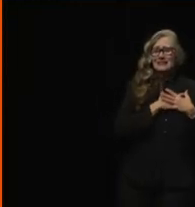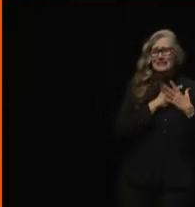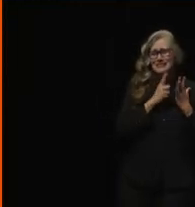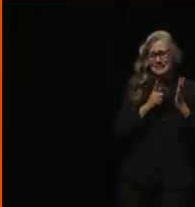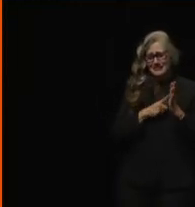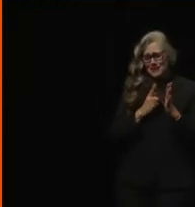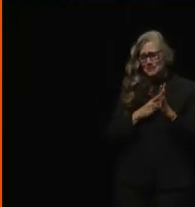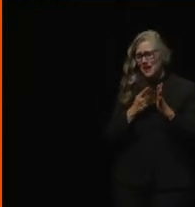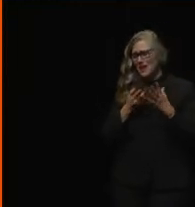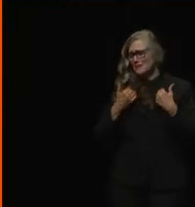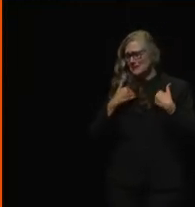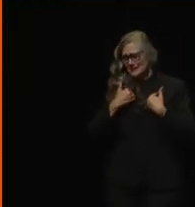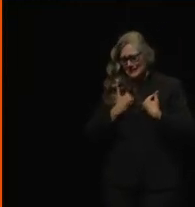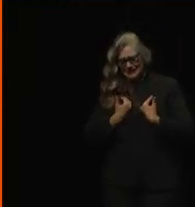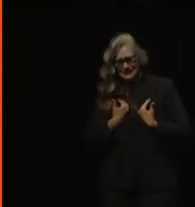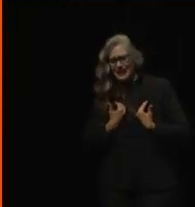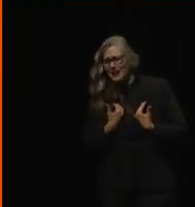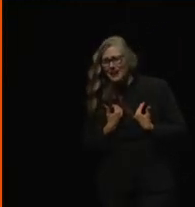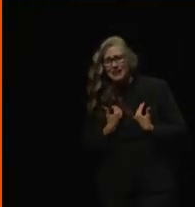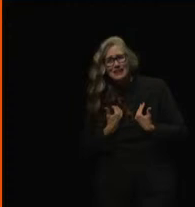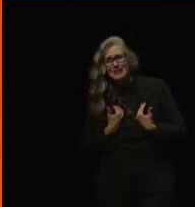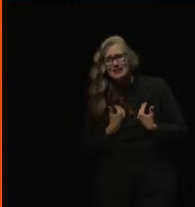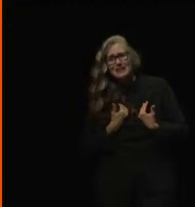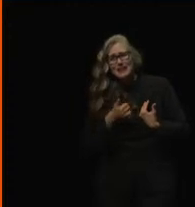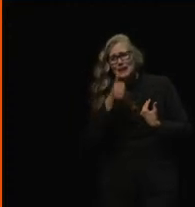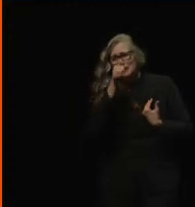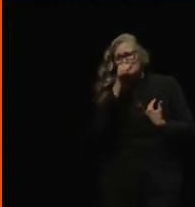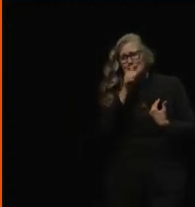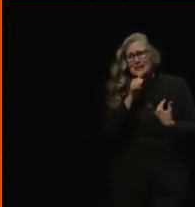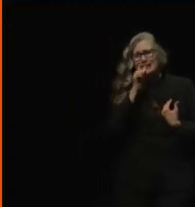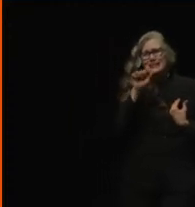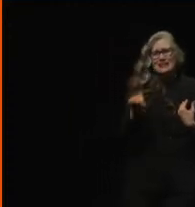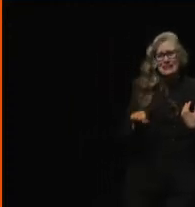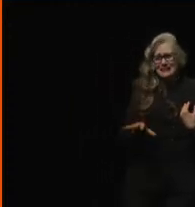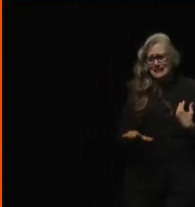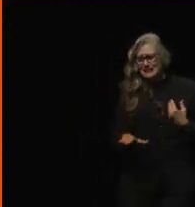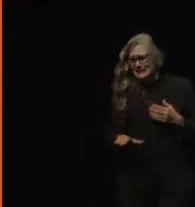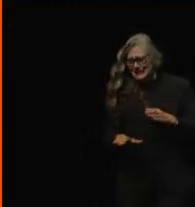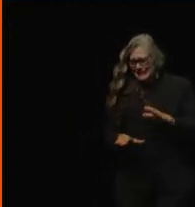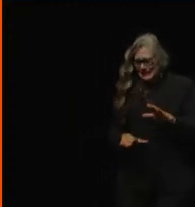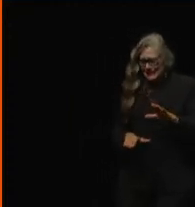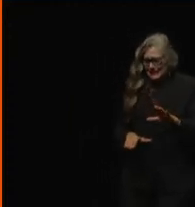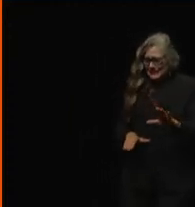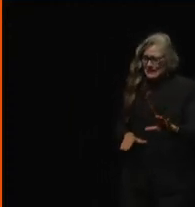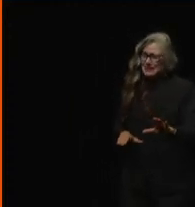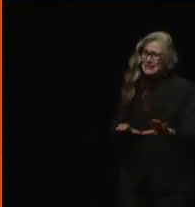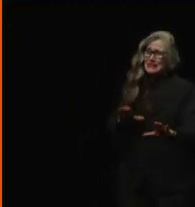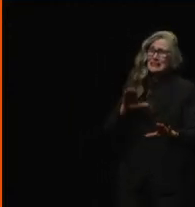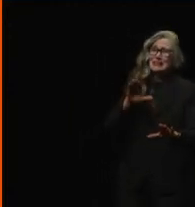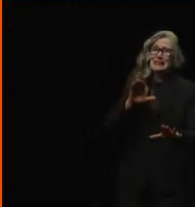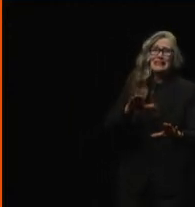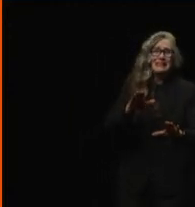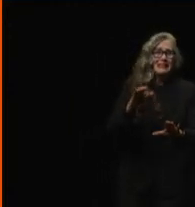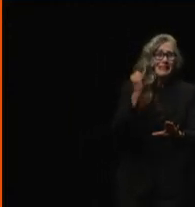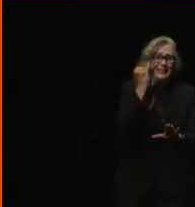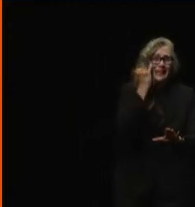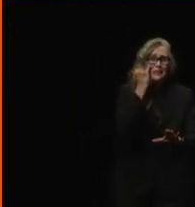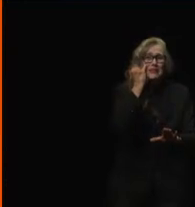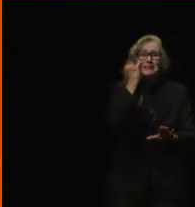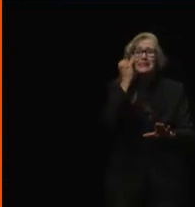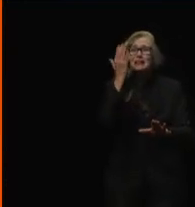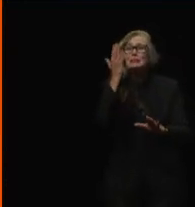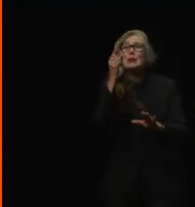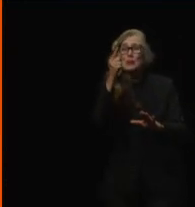tired to carry on, I don't know if you'll be there,